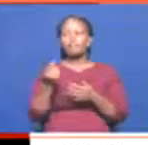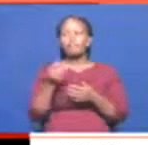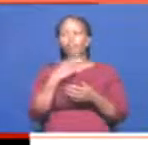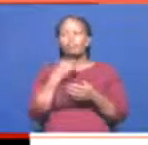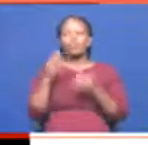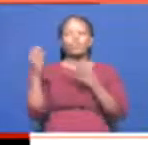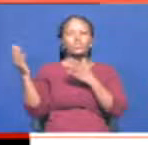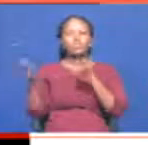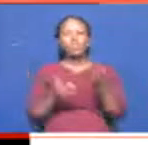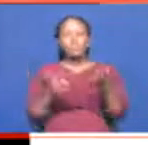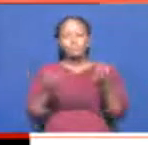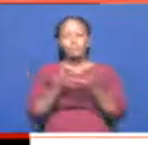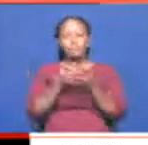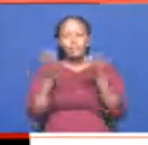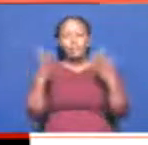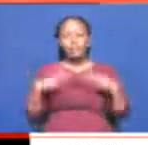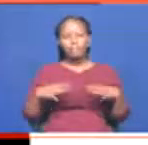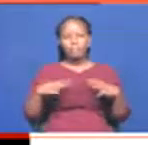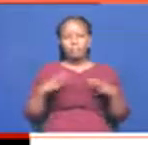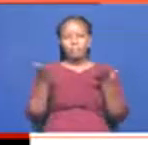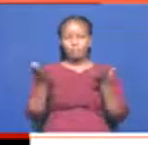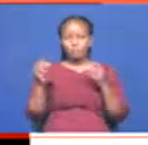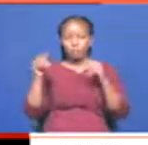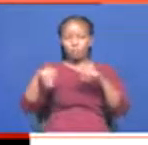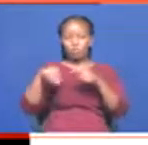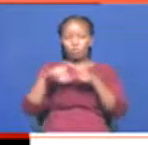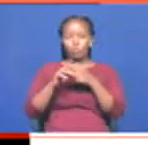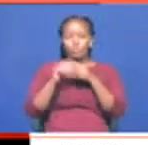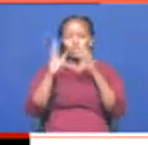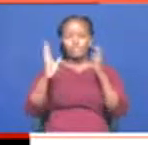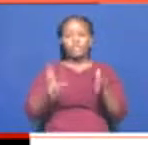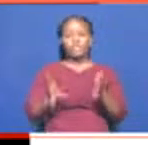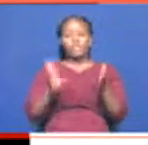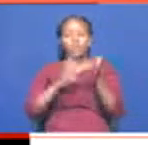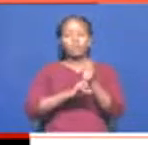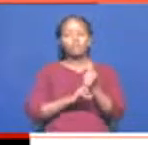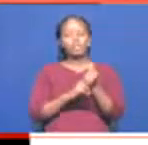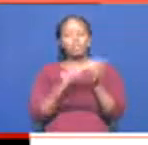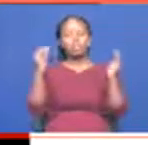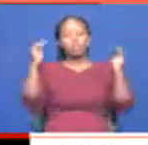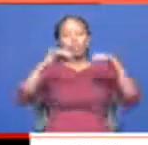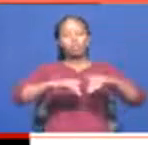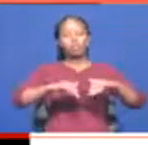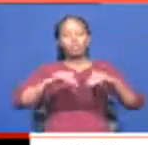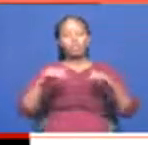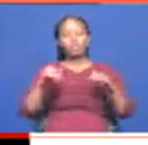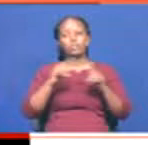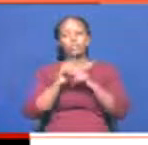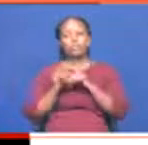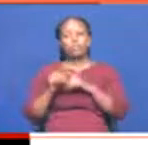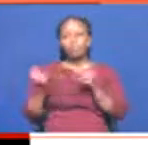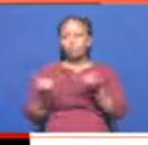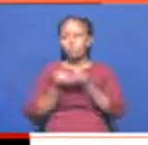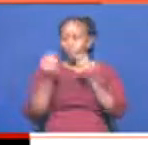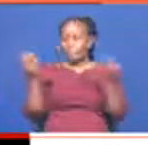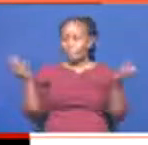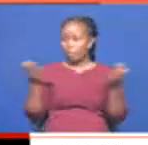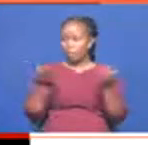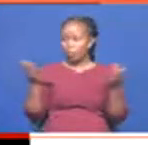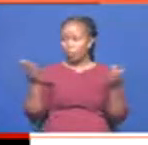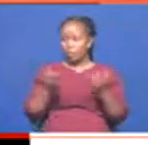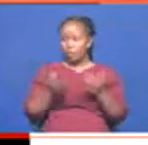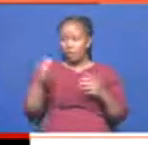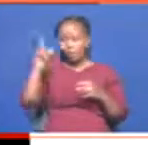to this Engineers Partnership Convention. And as you said, it will be held in